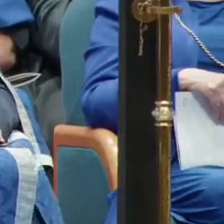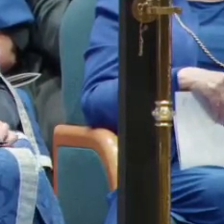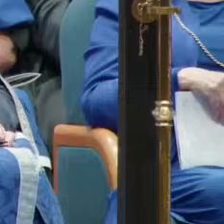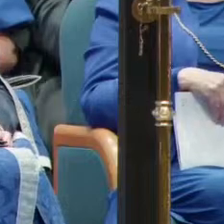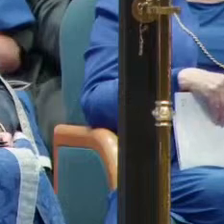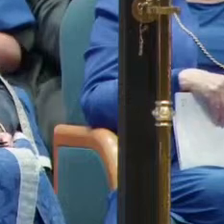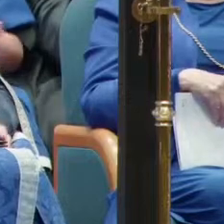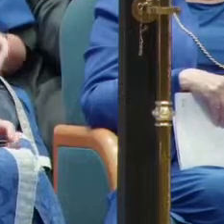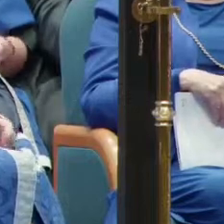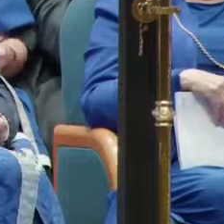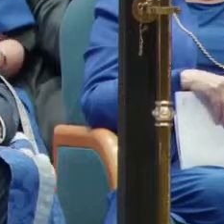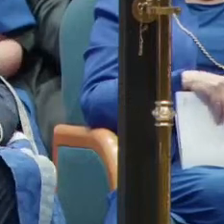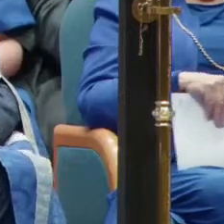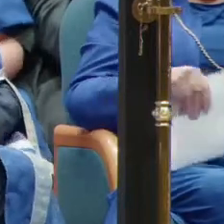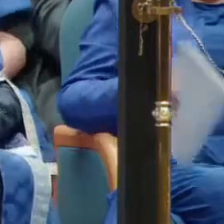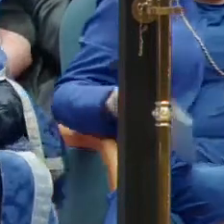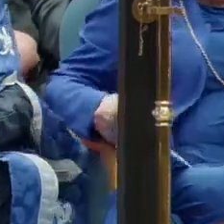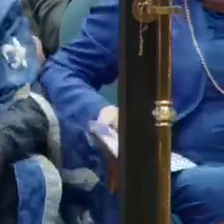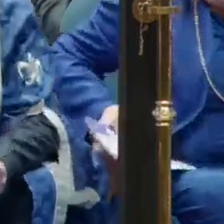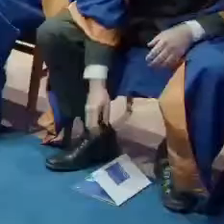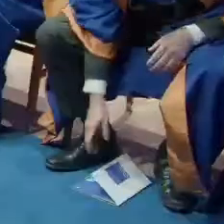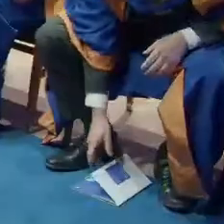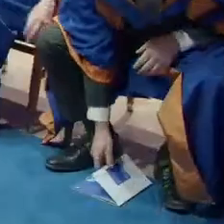I ask you all now to be upstanding?